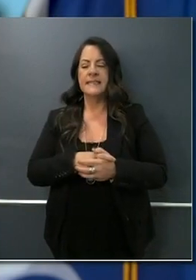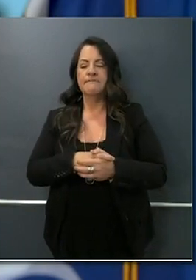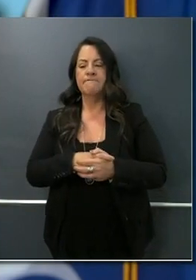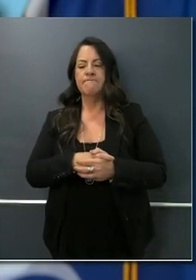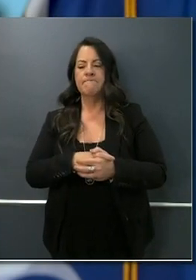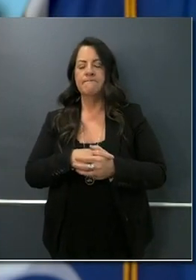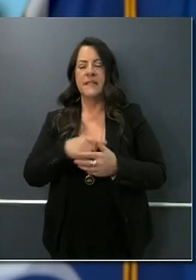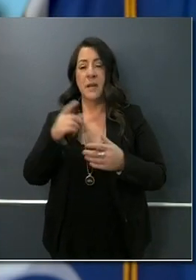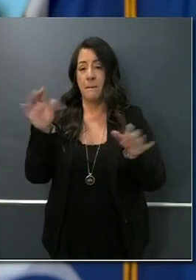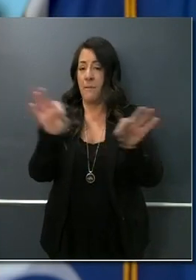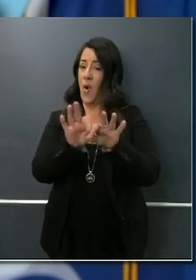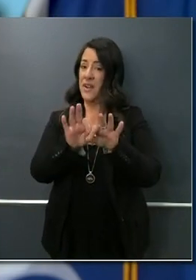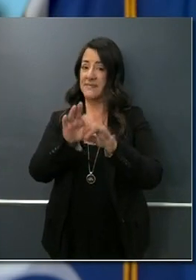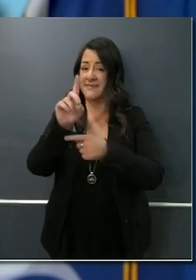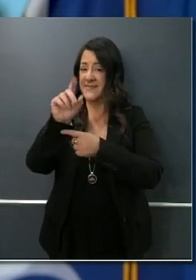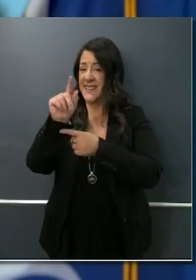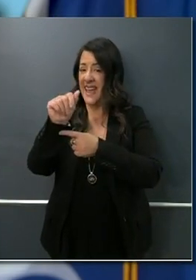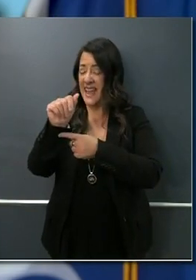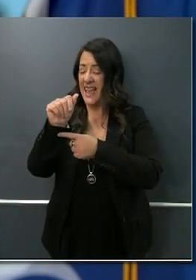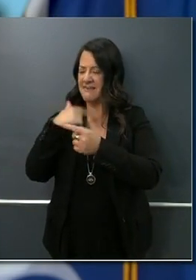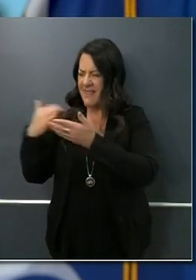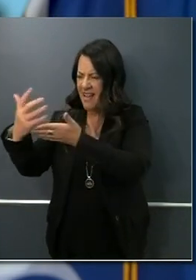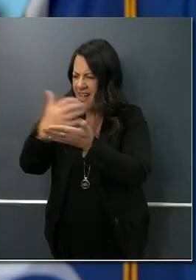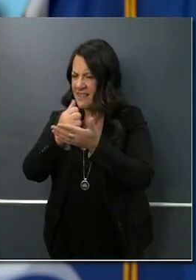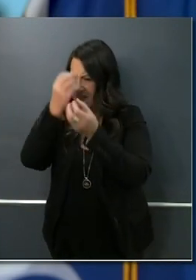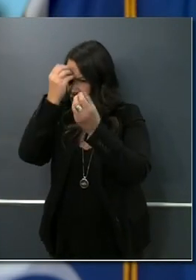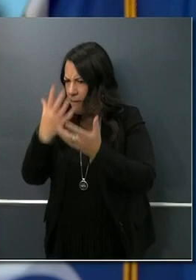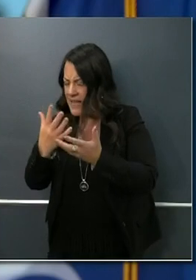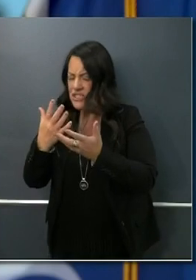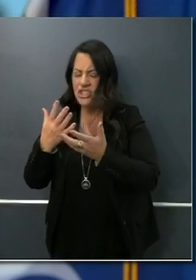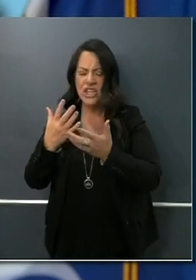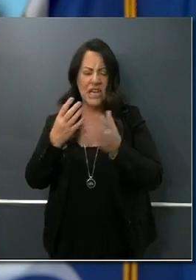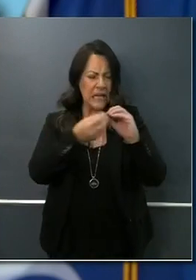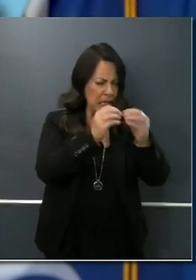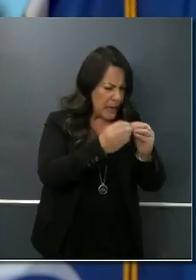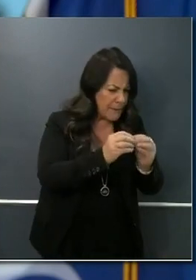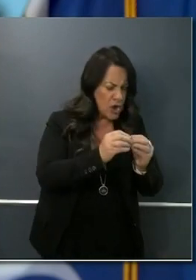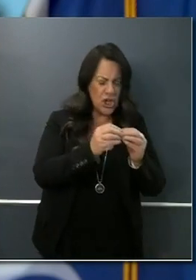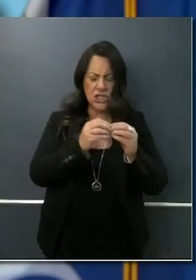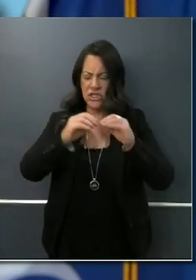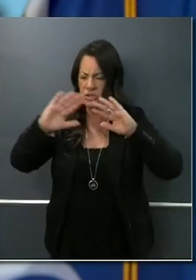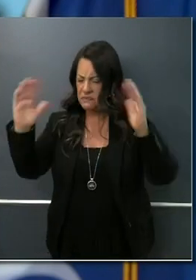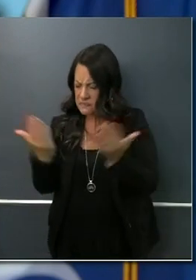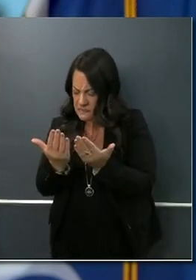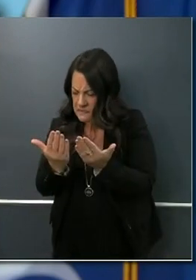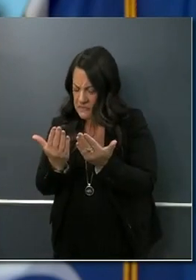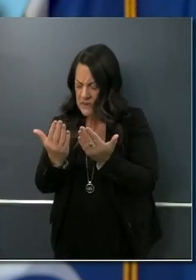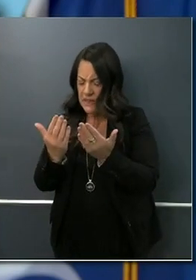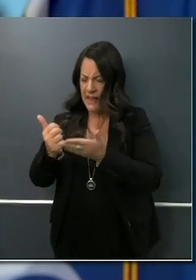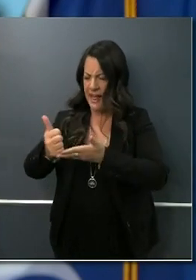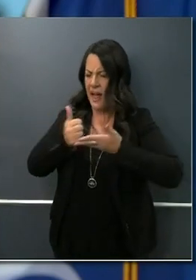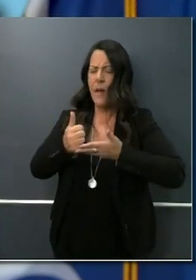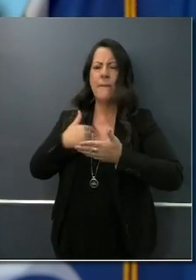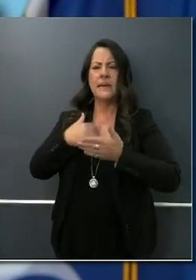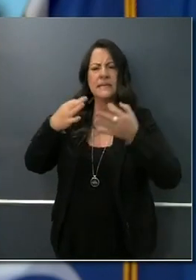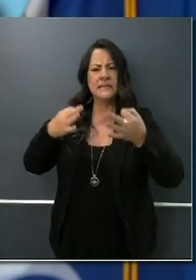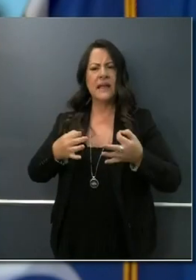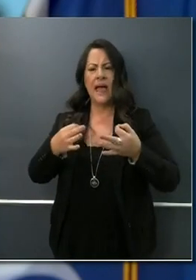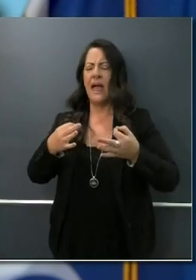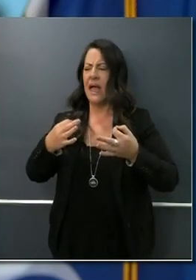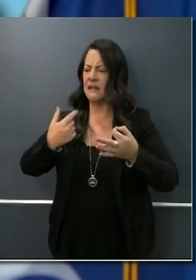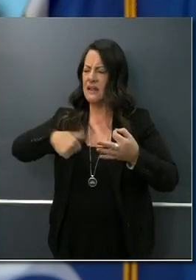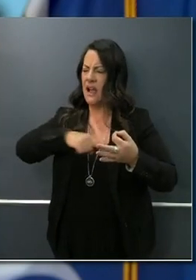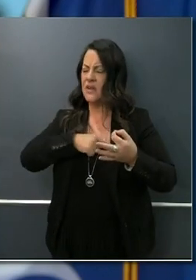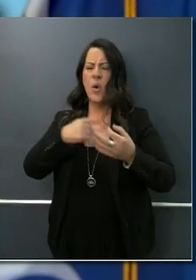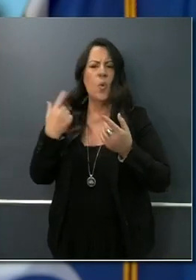data and science and health will drive our decision-making. And if we continue to make, again, the kind of progress we've made